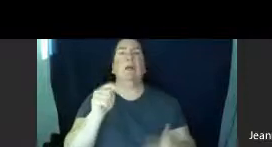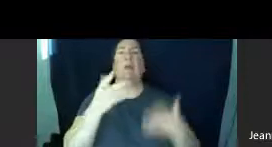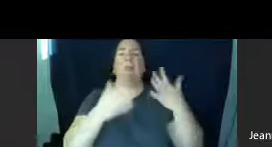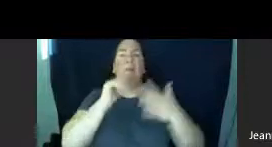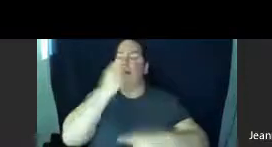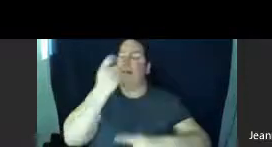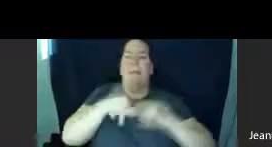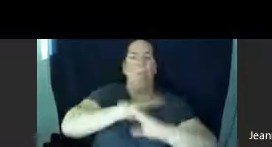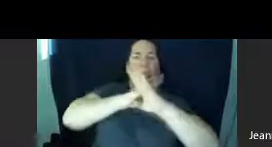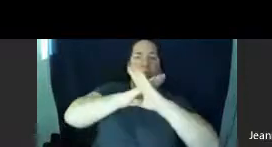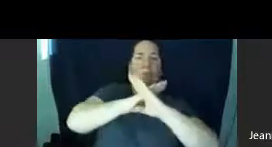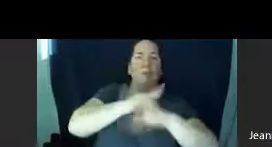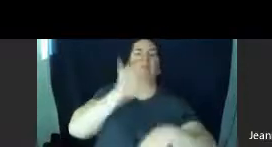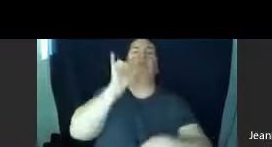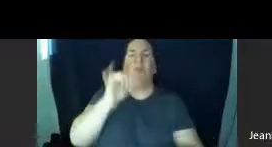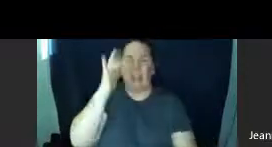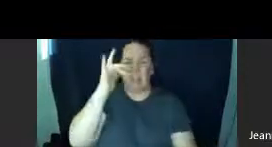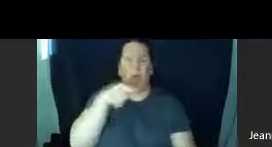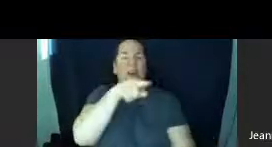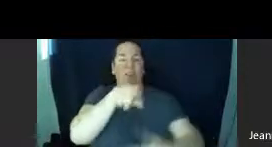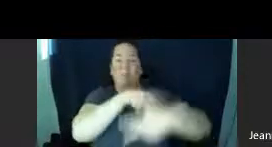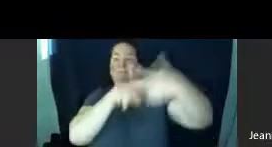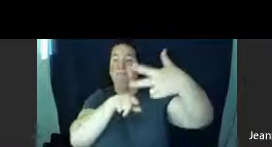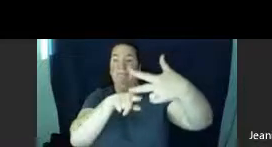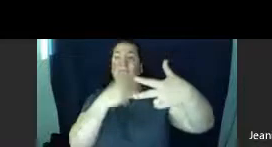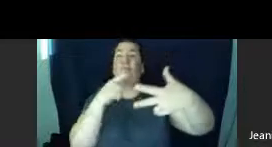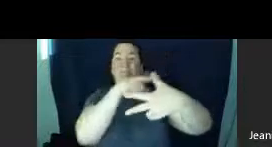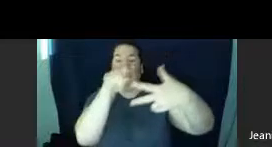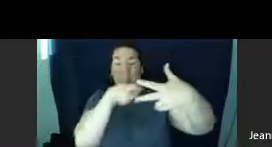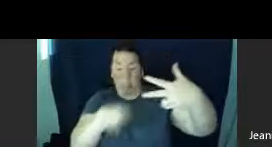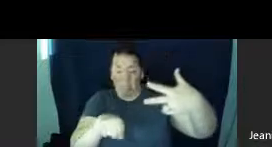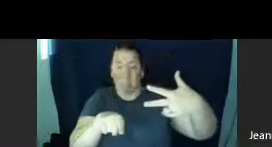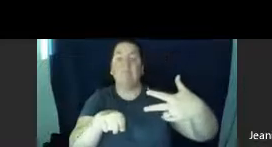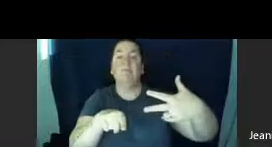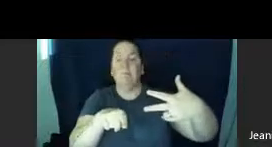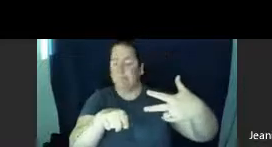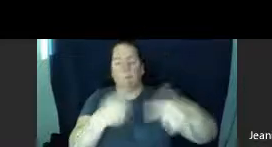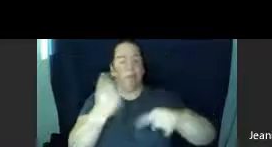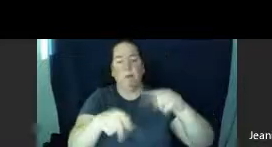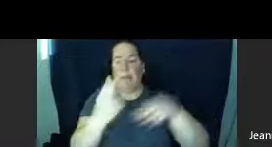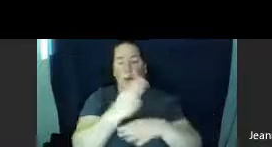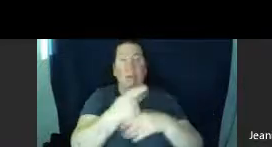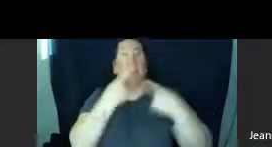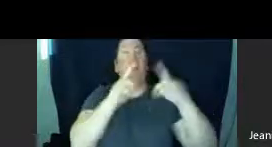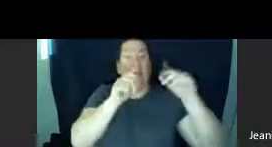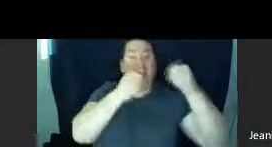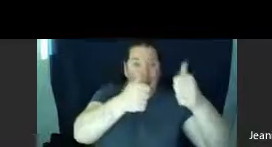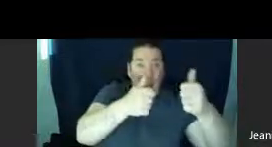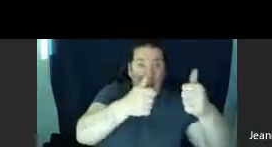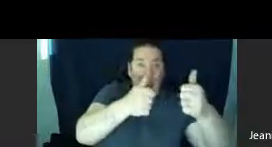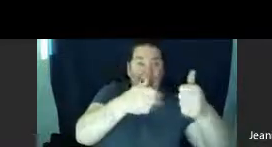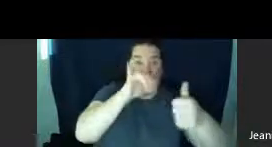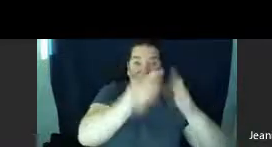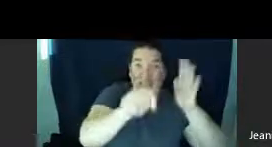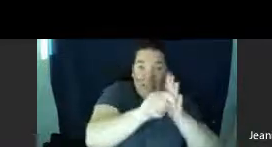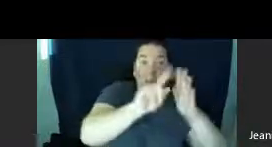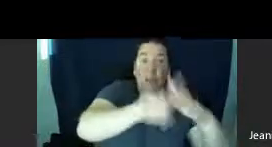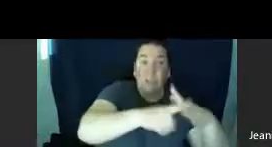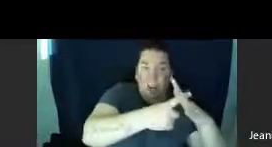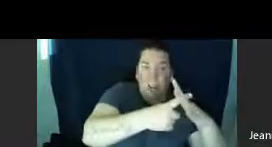And that's what's happened with these three that are crossed out. They were really effective for the variants at the time, and then as